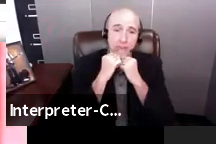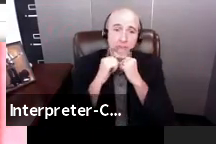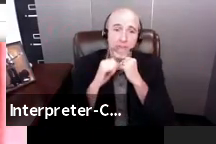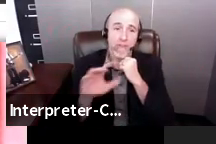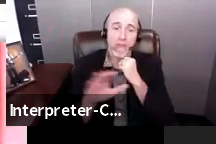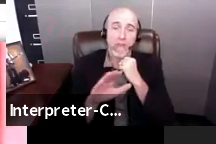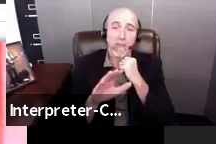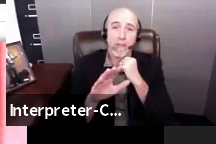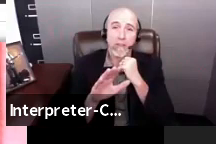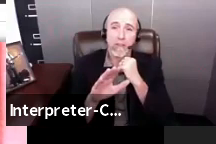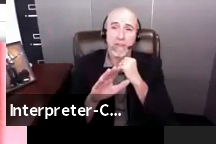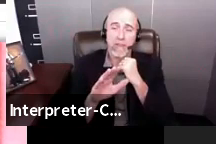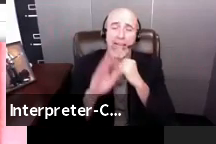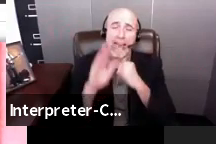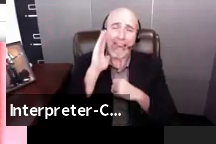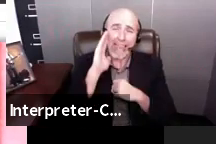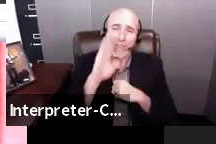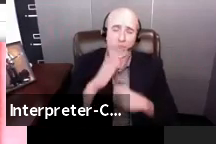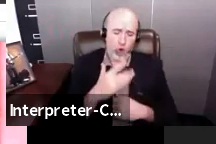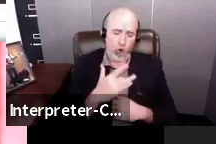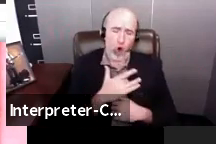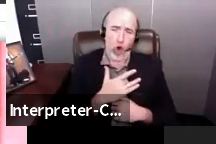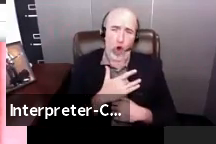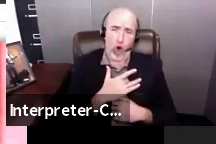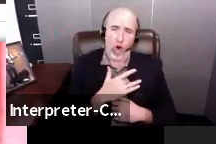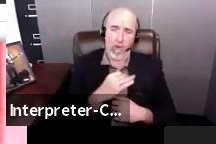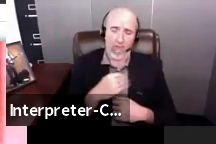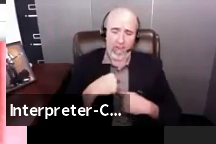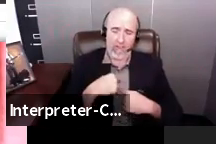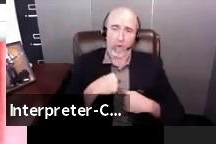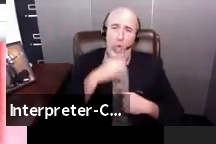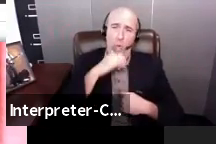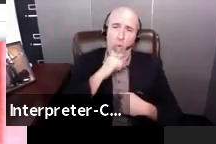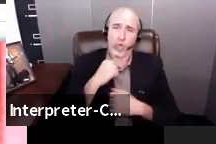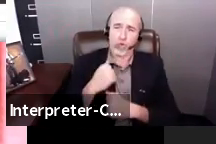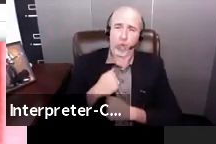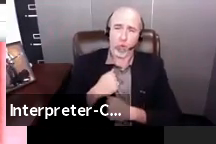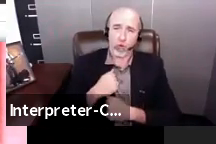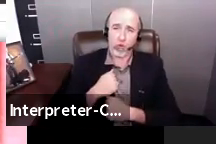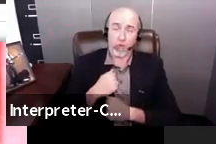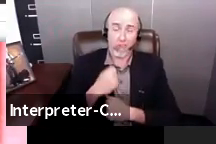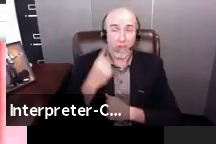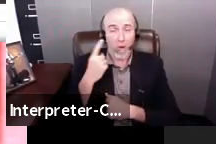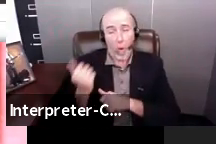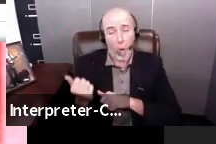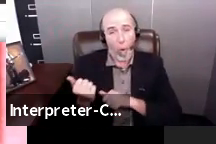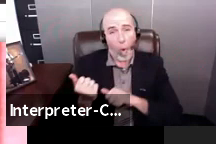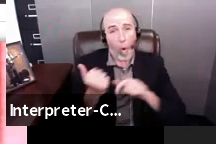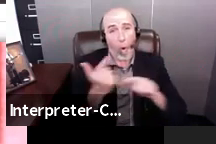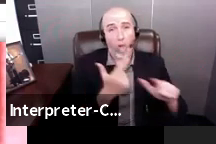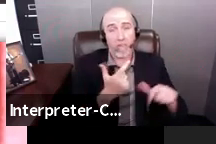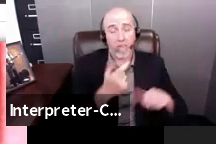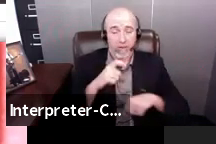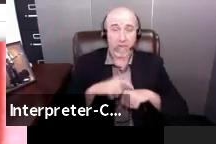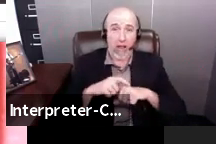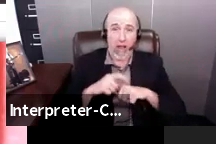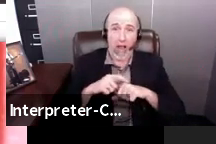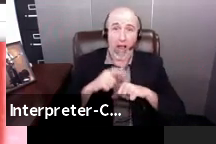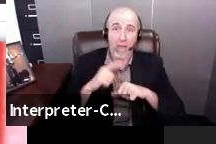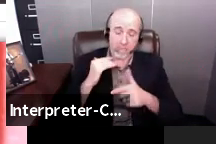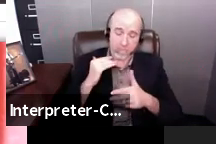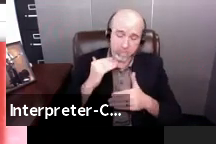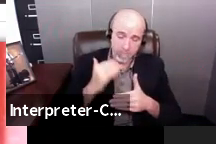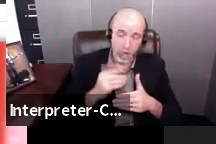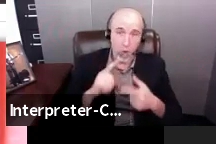listen to the heart of this old soldier. As with all of us, the time comes when body and mind